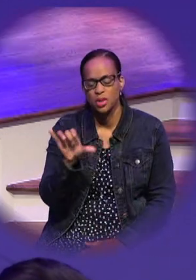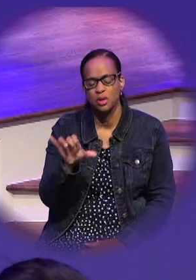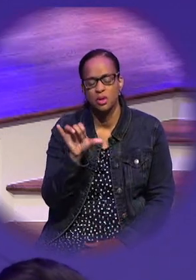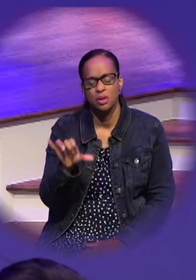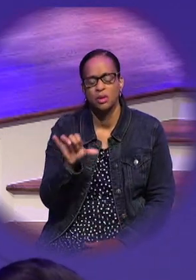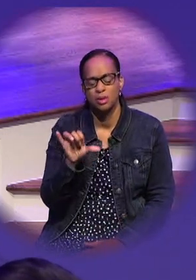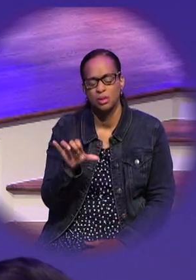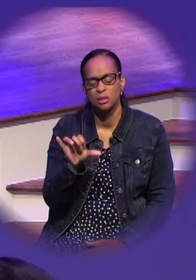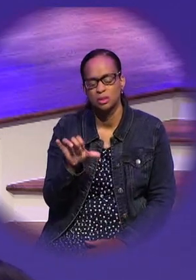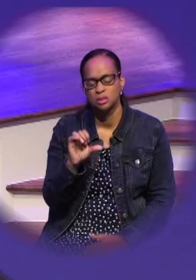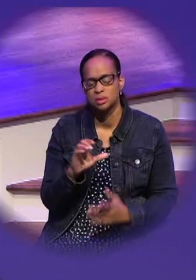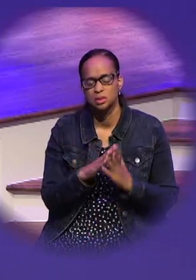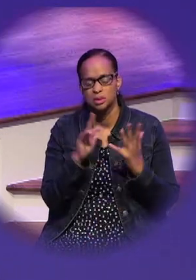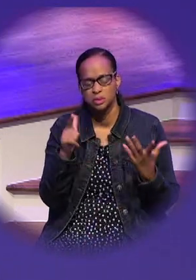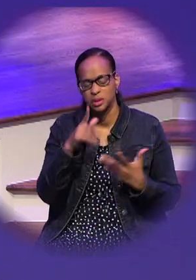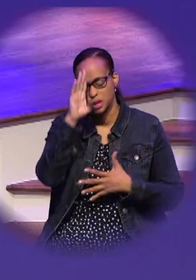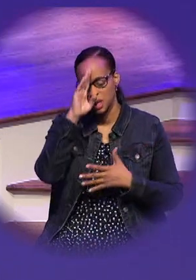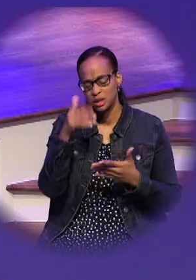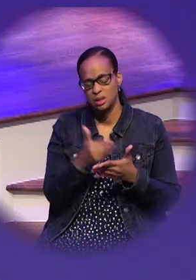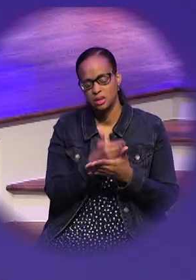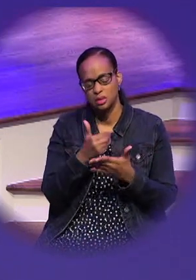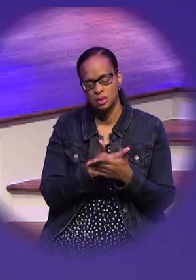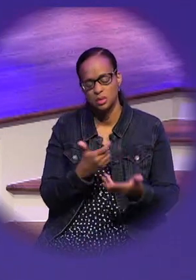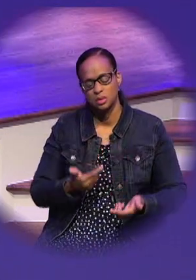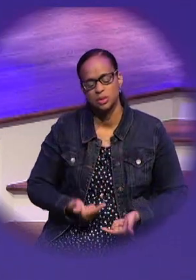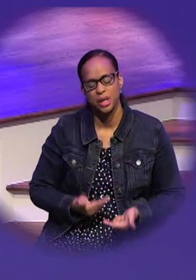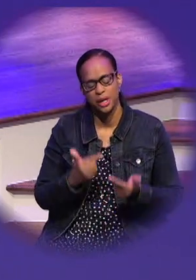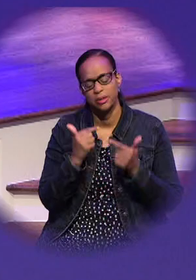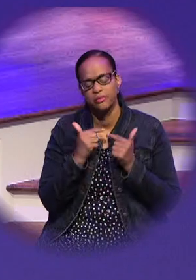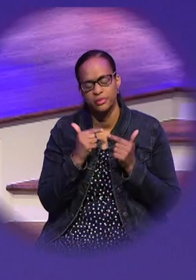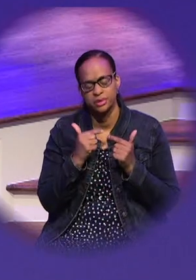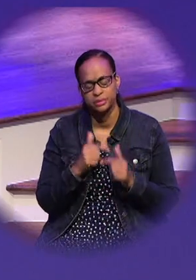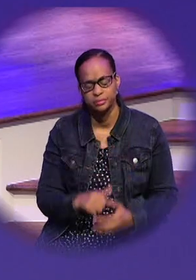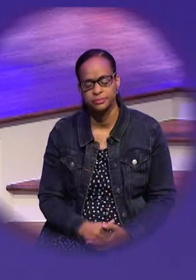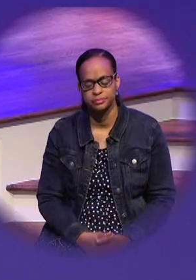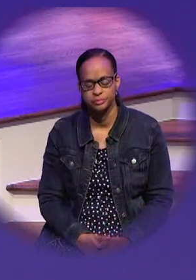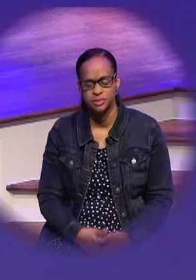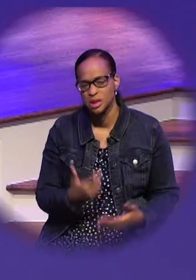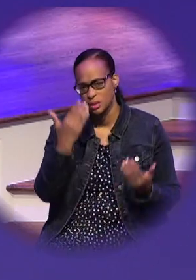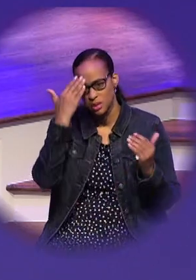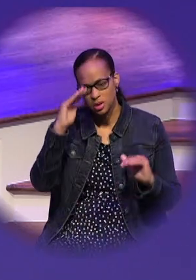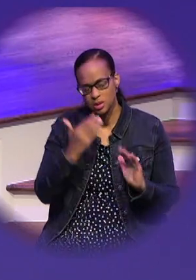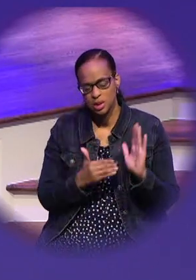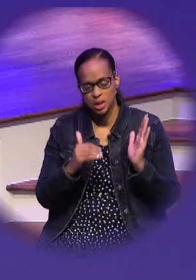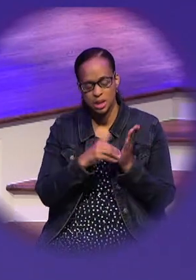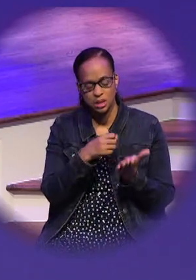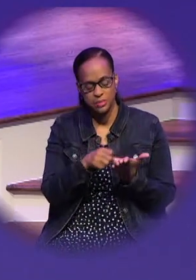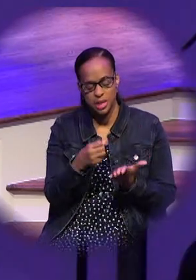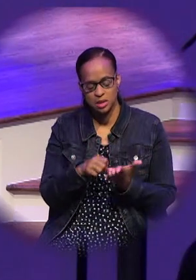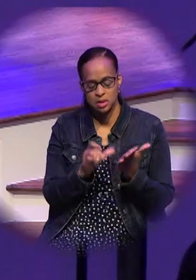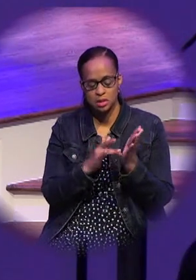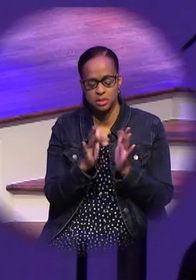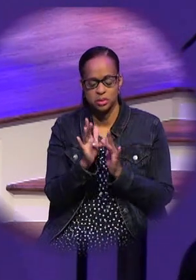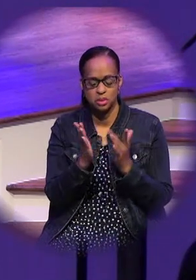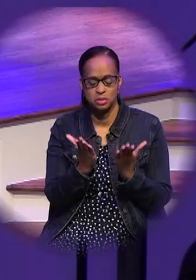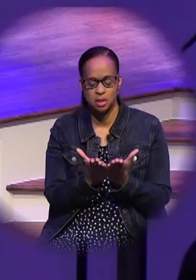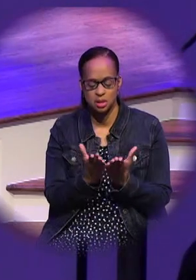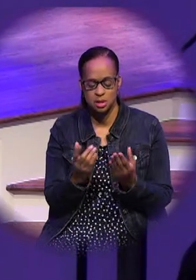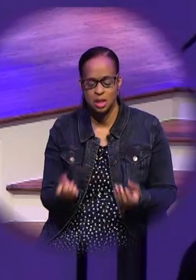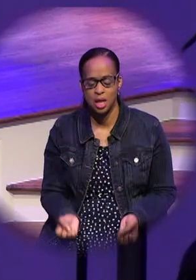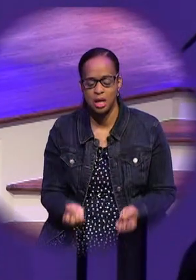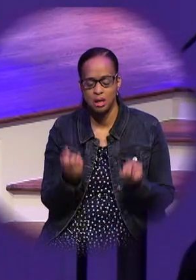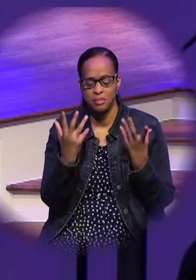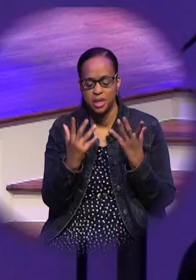God would move like that. We don't know, again, from the pages of scriptures, how